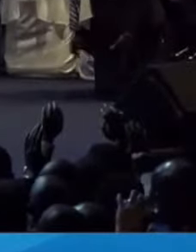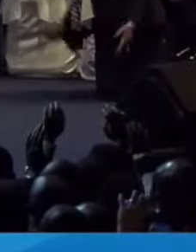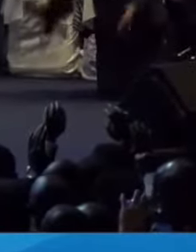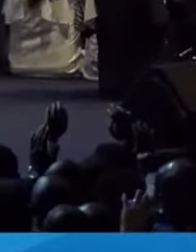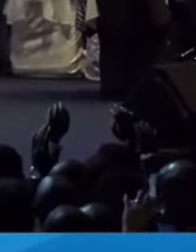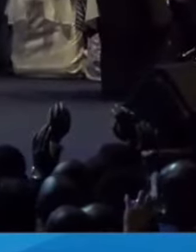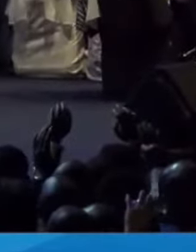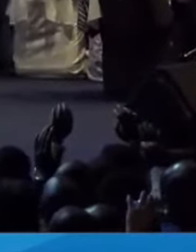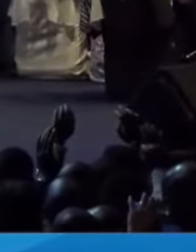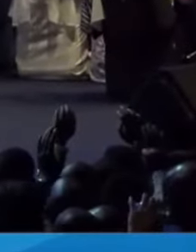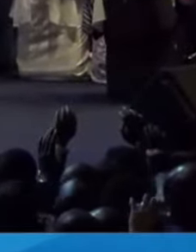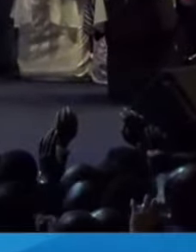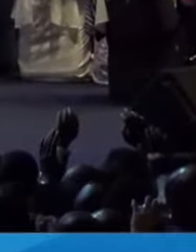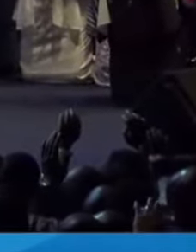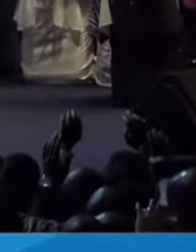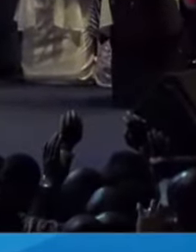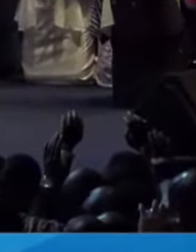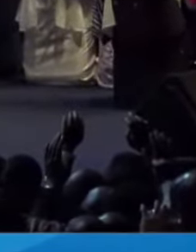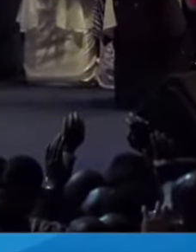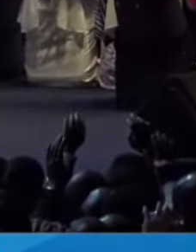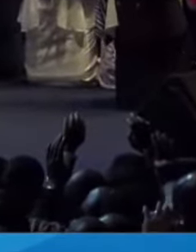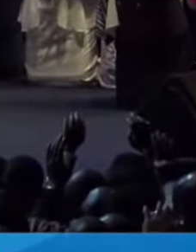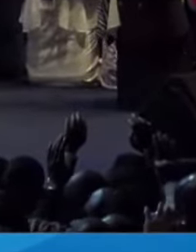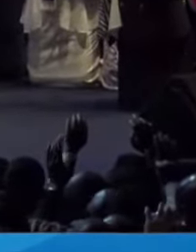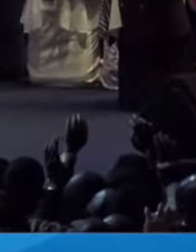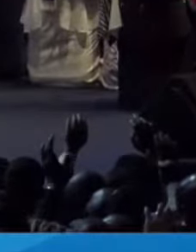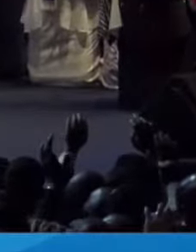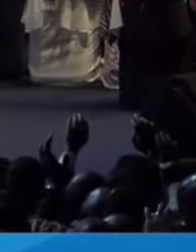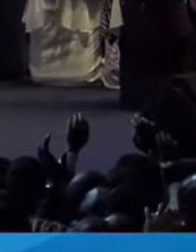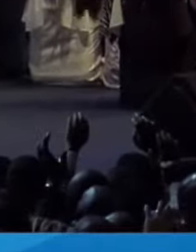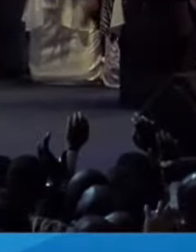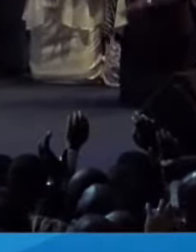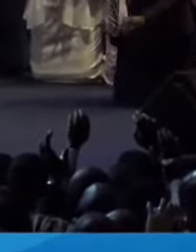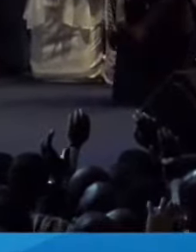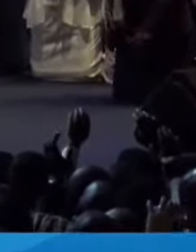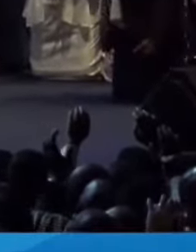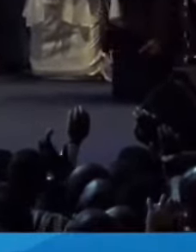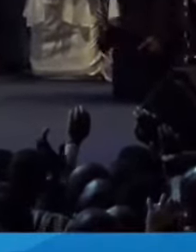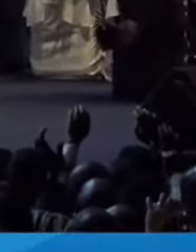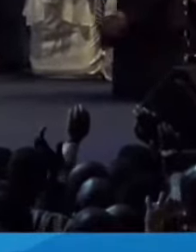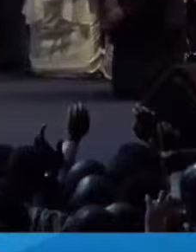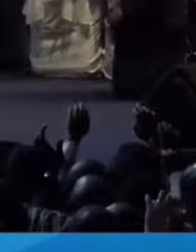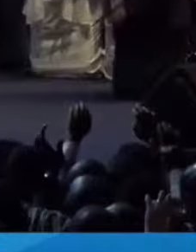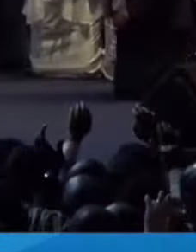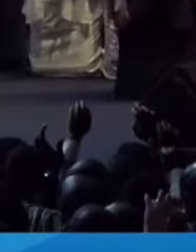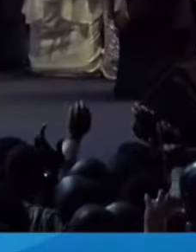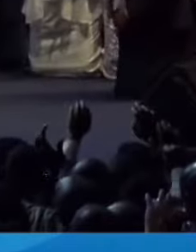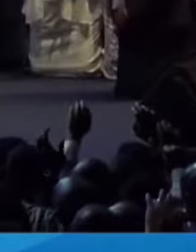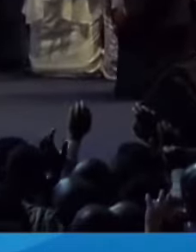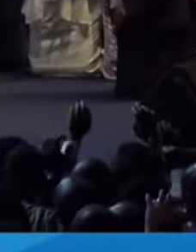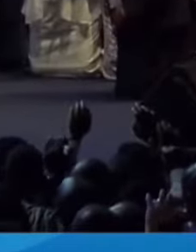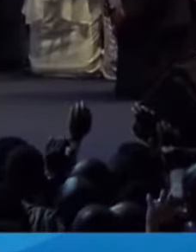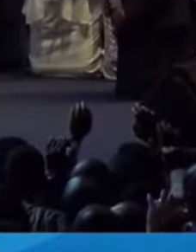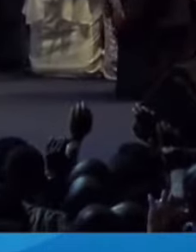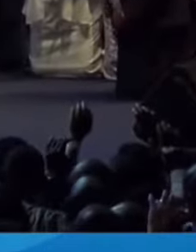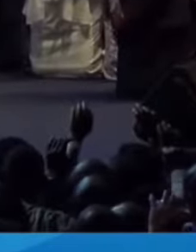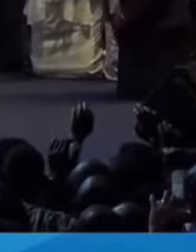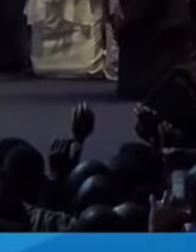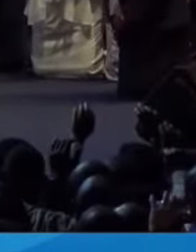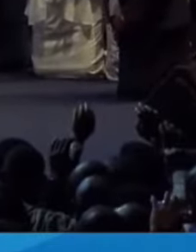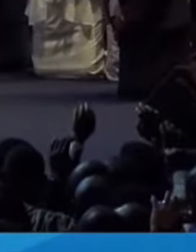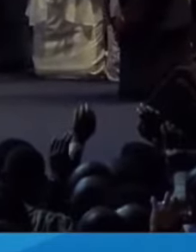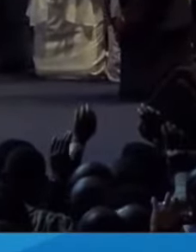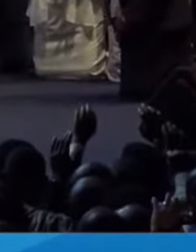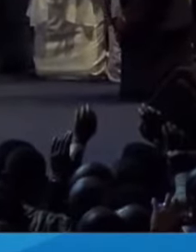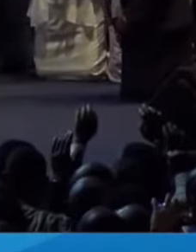in the mighty name of Jesus the son of God and I want you